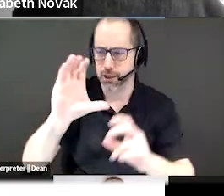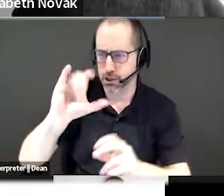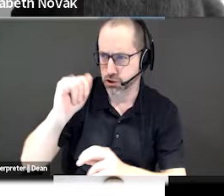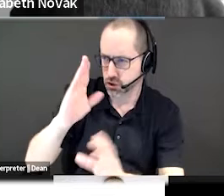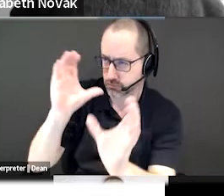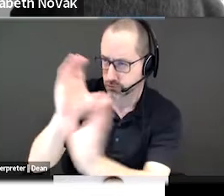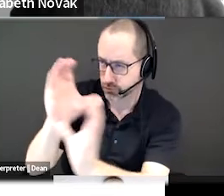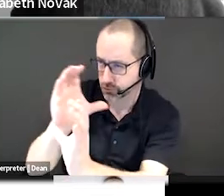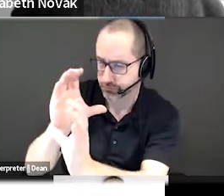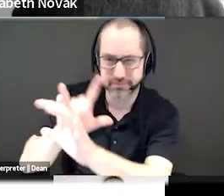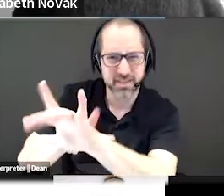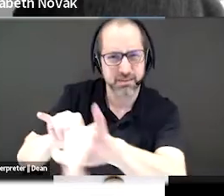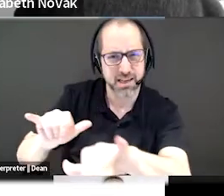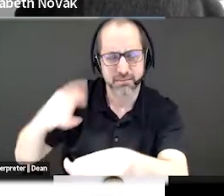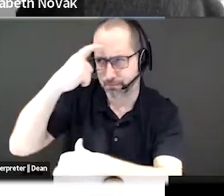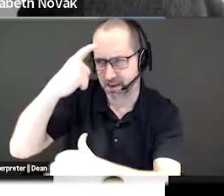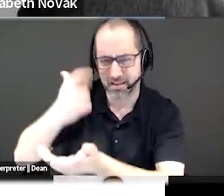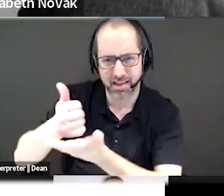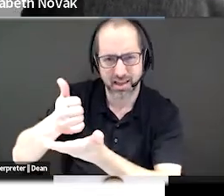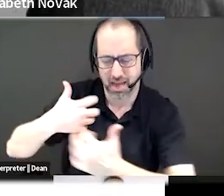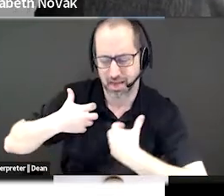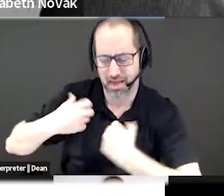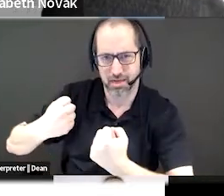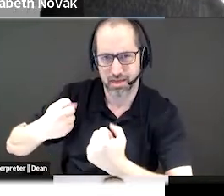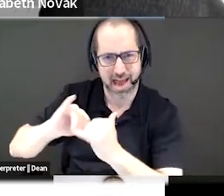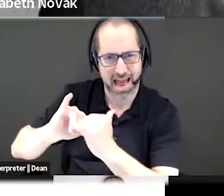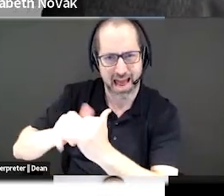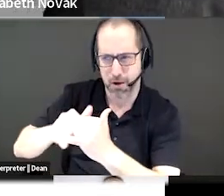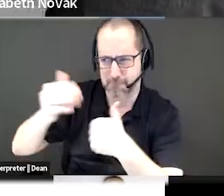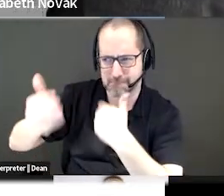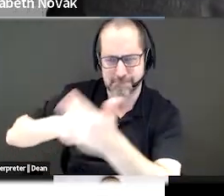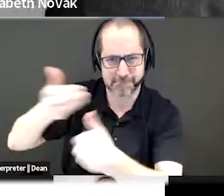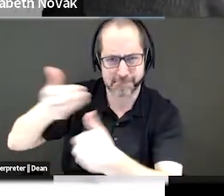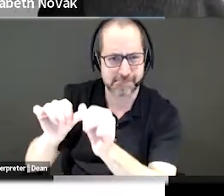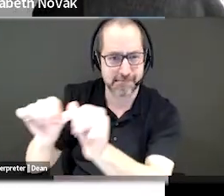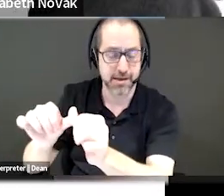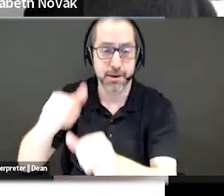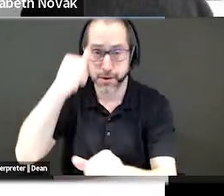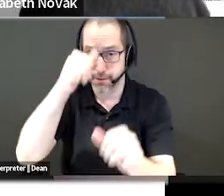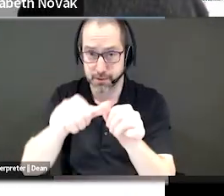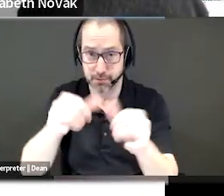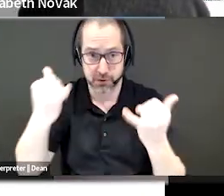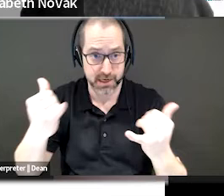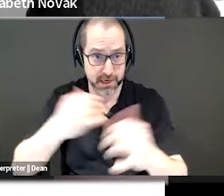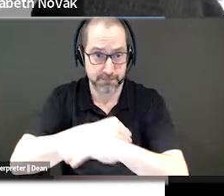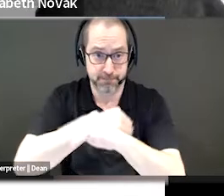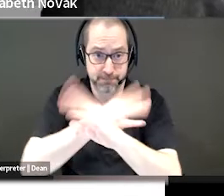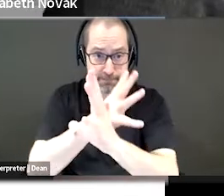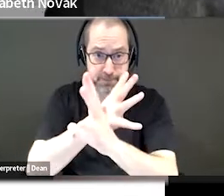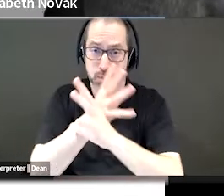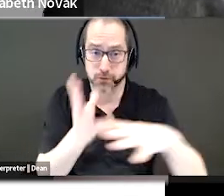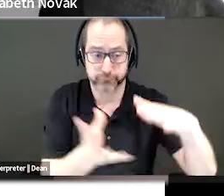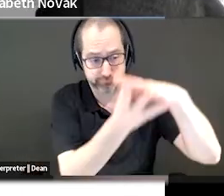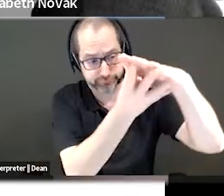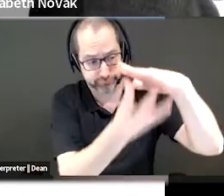health. I'd like to remind you that this webinar is being recorded. So if you have